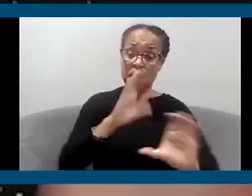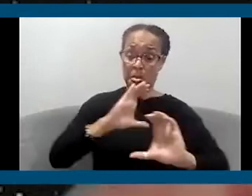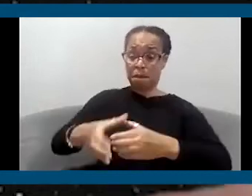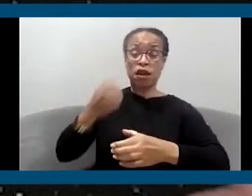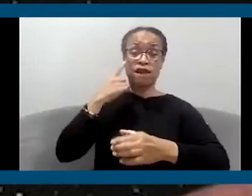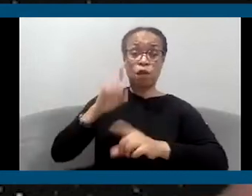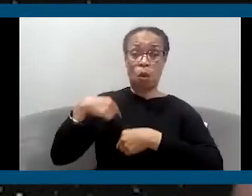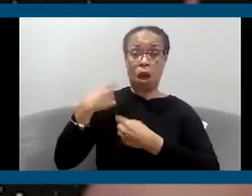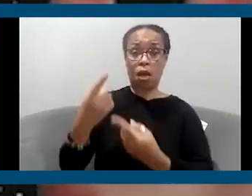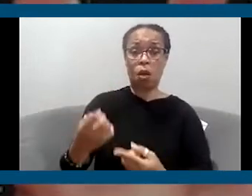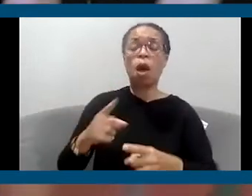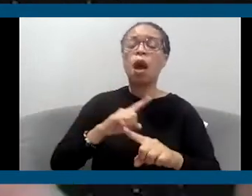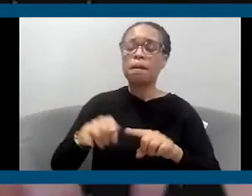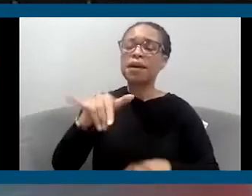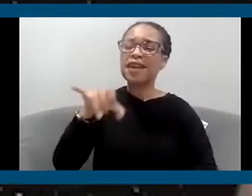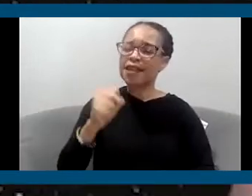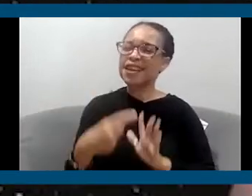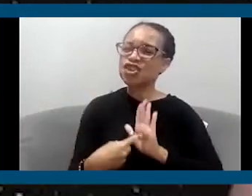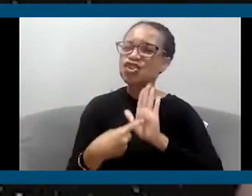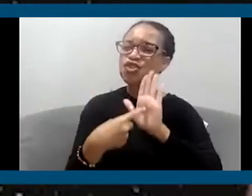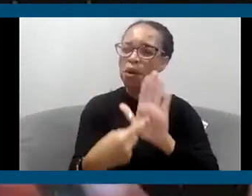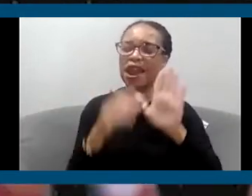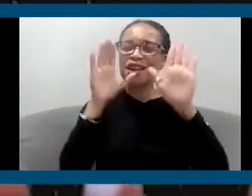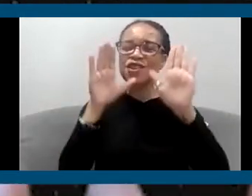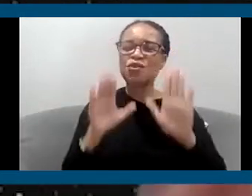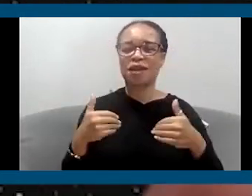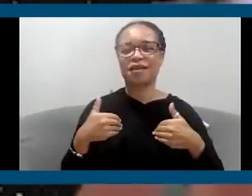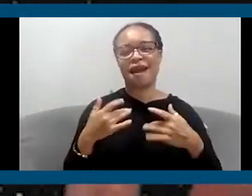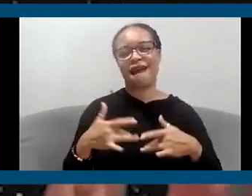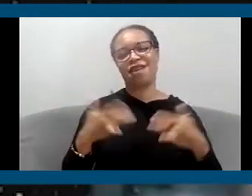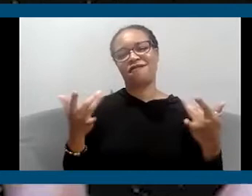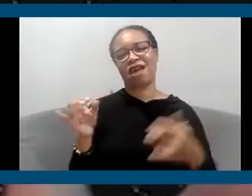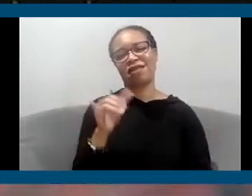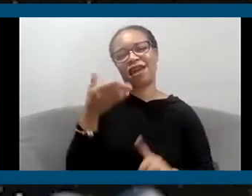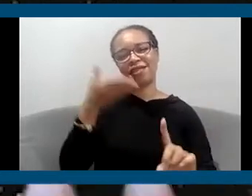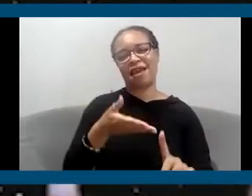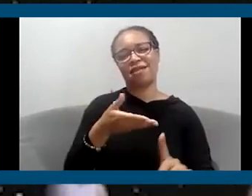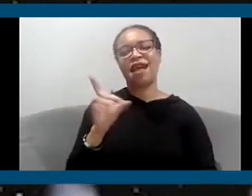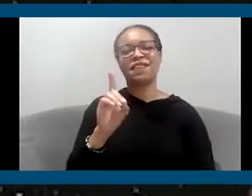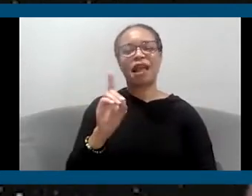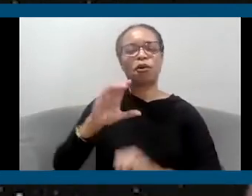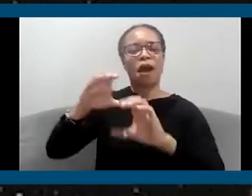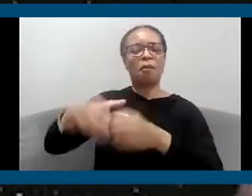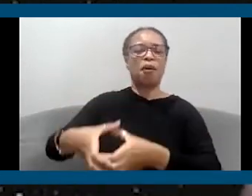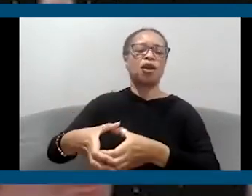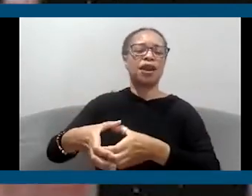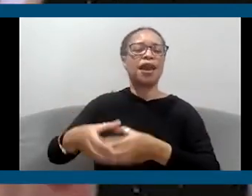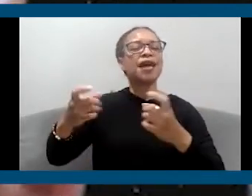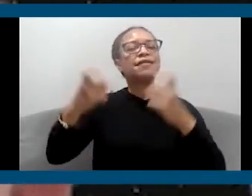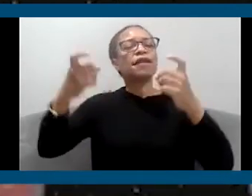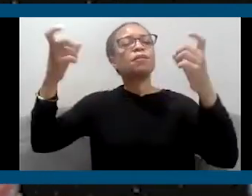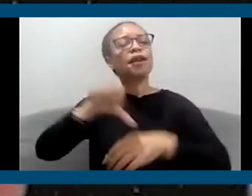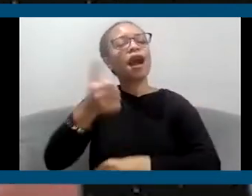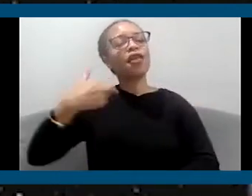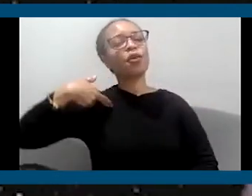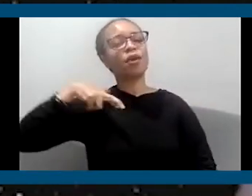has risen up. It's great to have events like this, like for the Democratic Party, such as celebrating Eid and other religious holidays